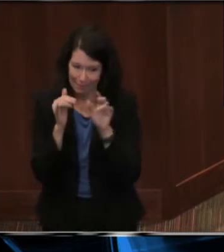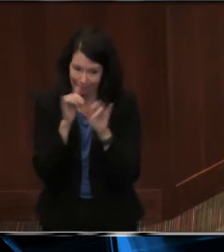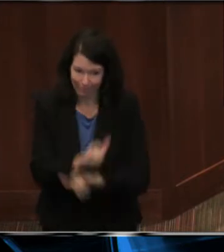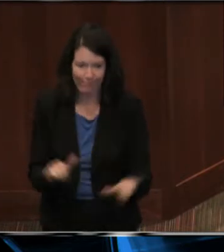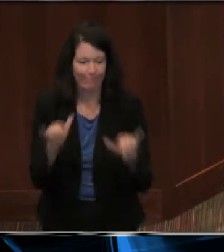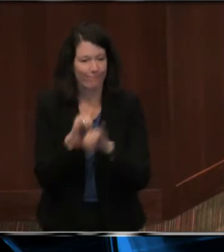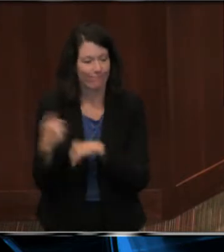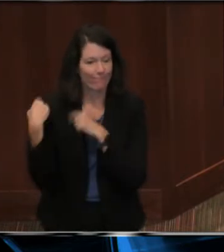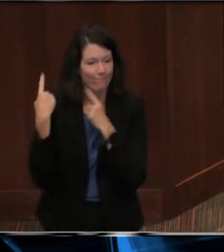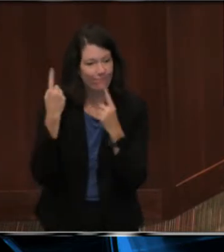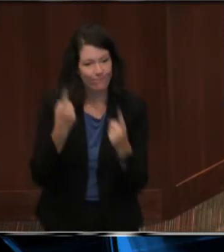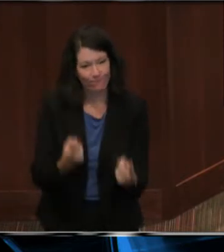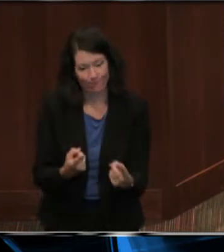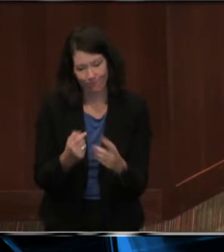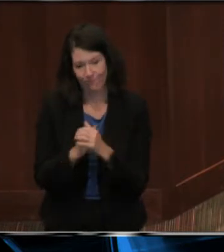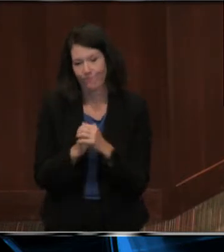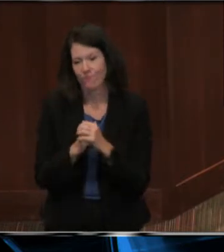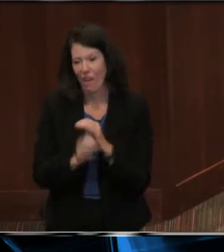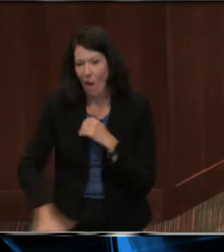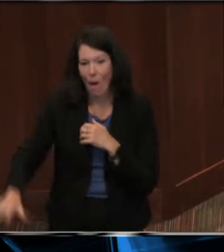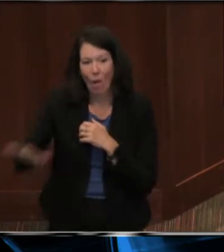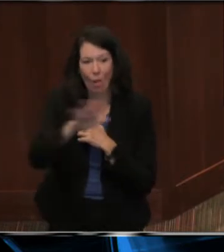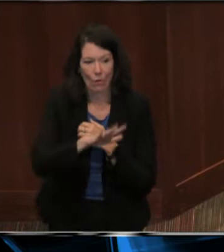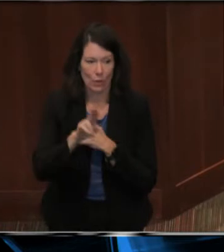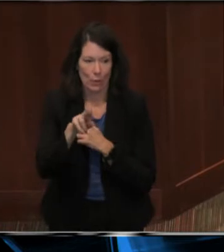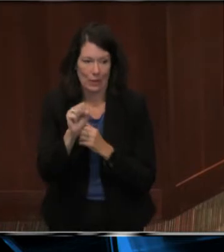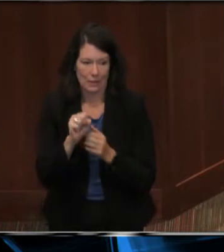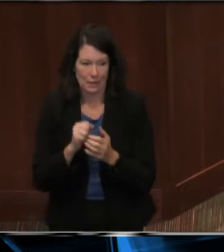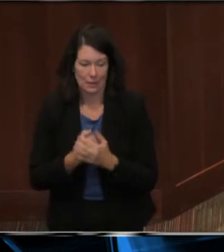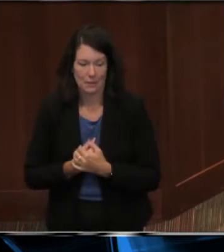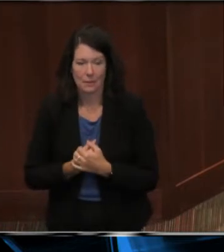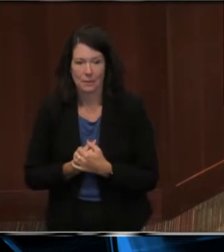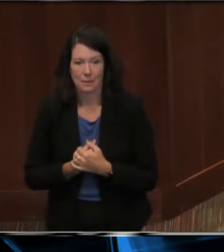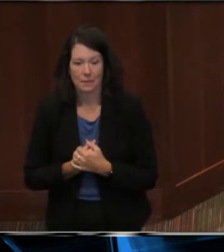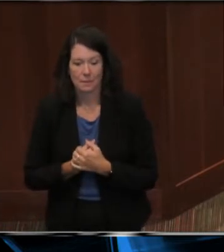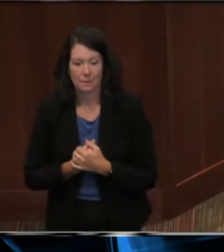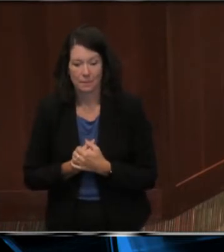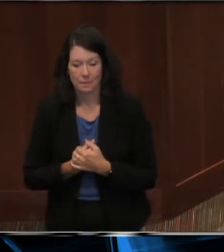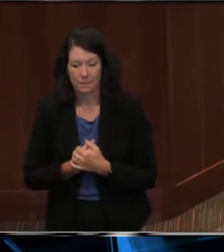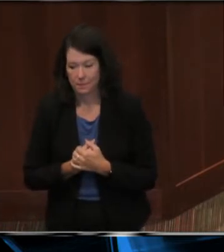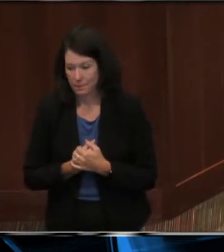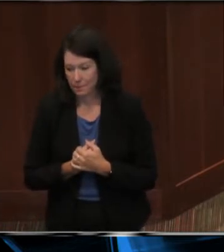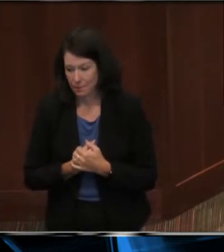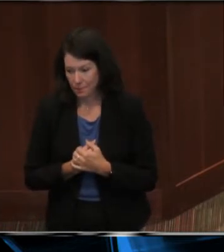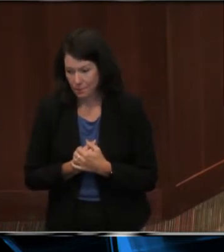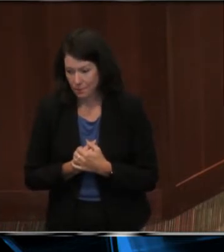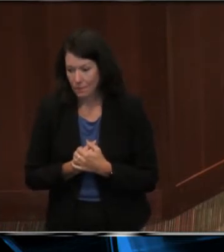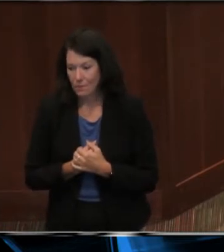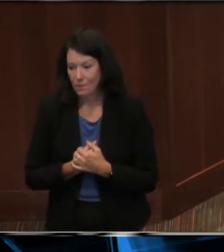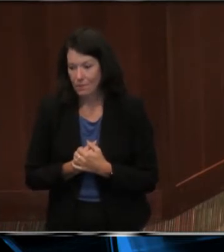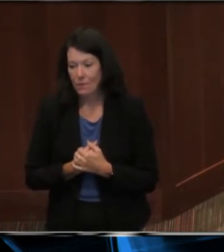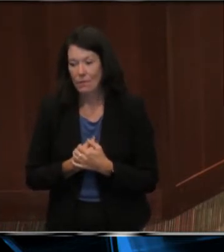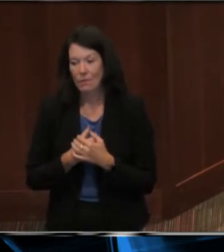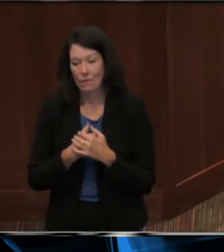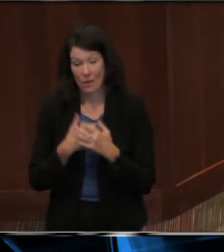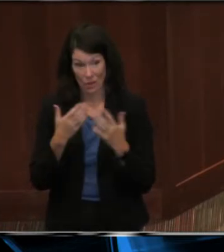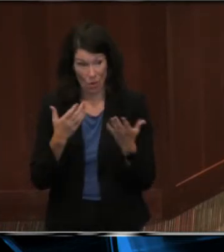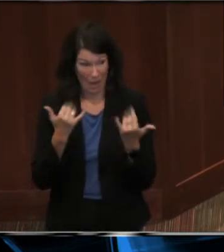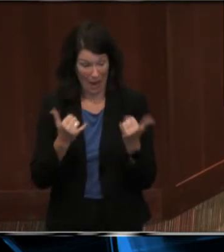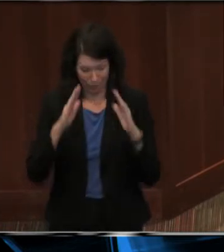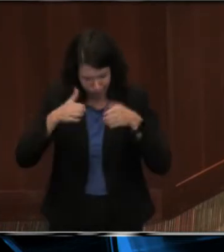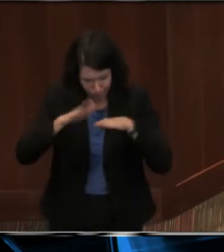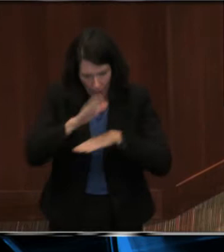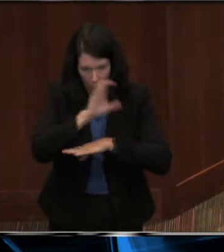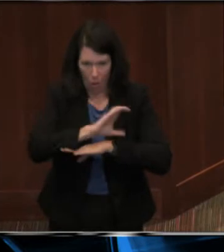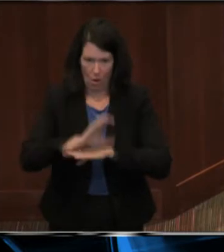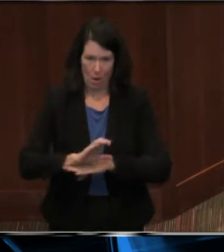saw in the case presentations across the United States. So let's dive right into where we are in Colorado. And